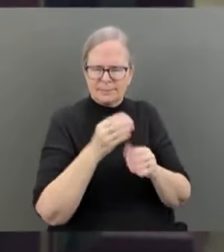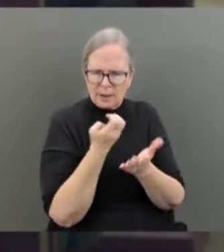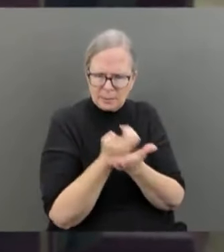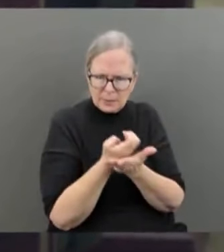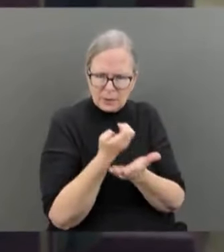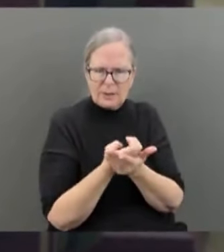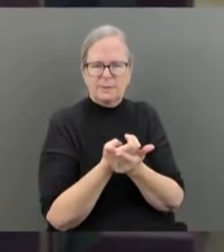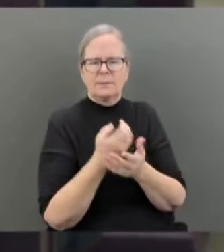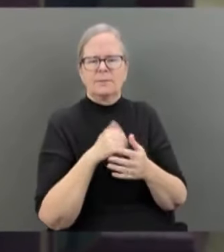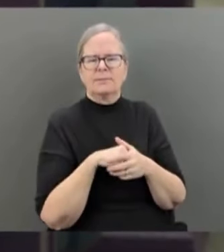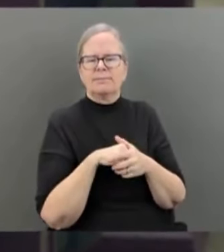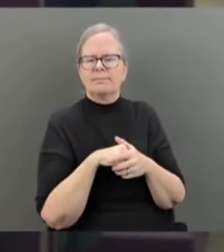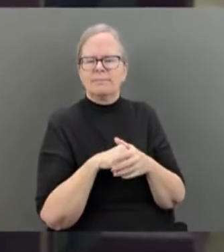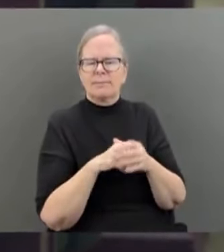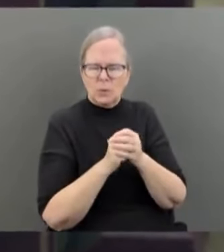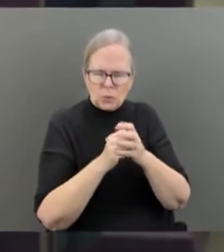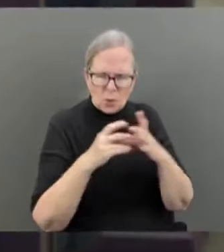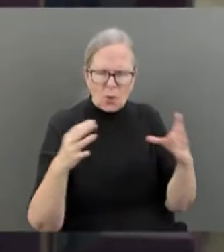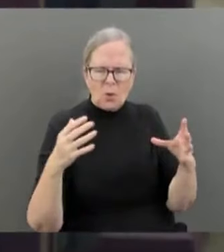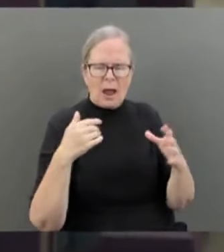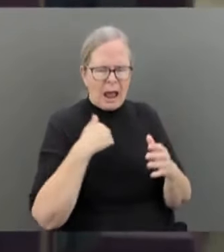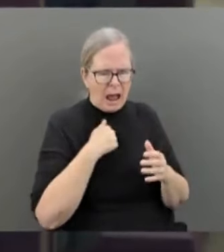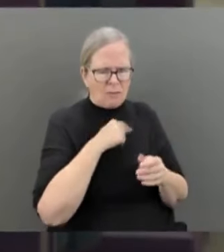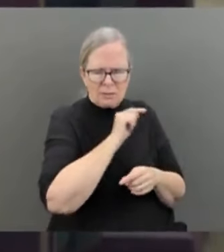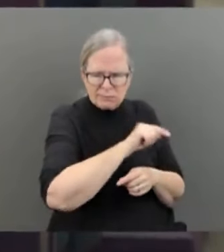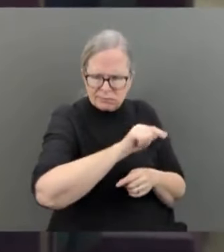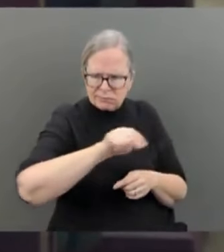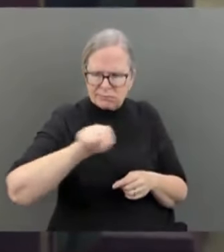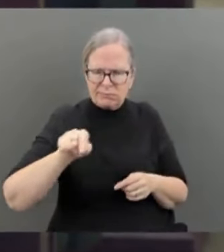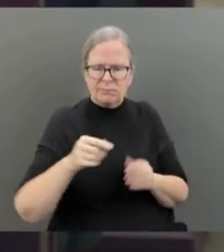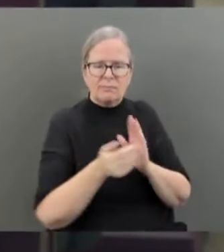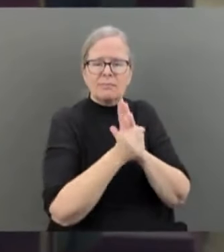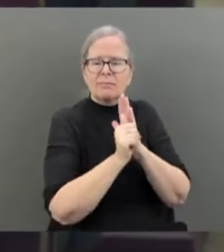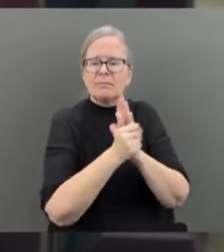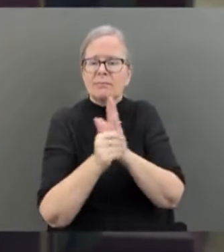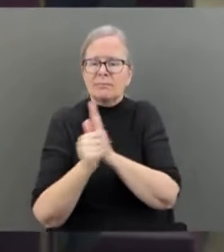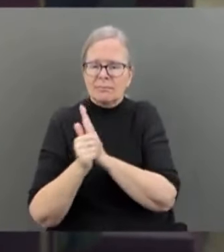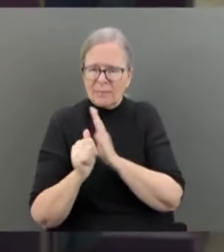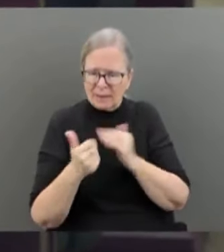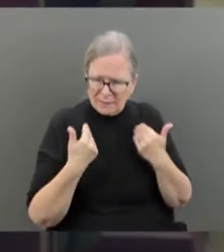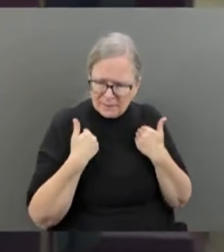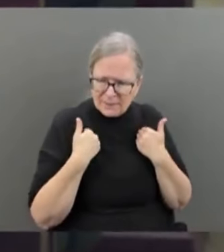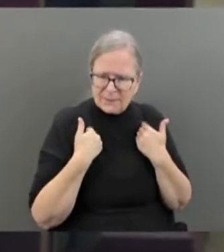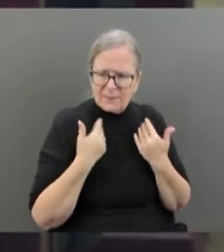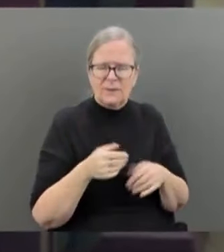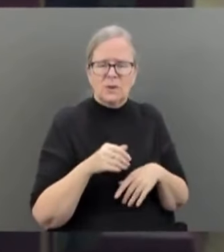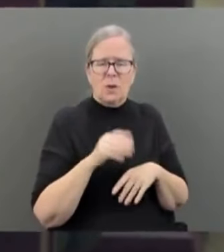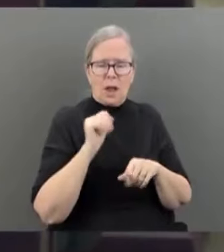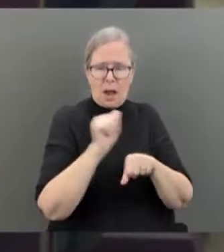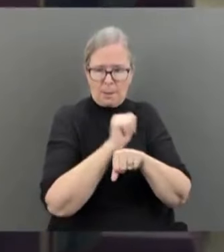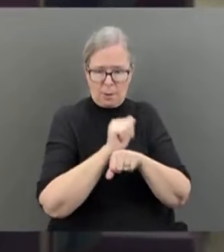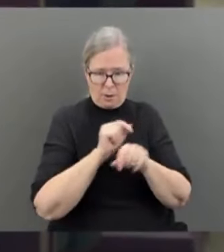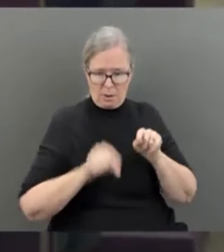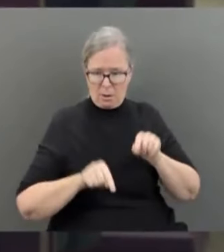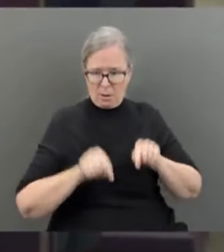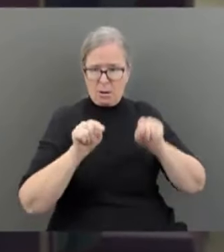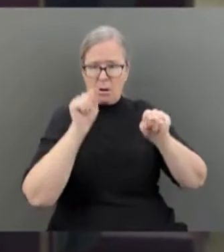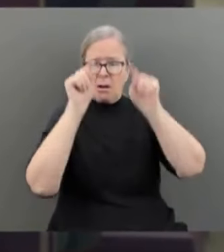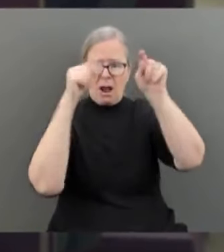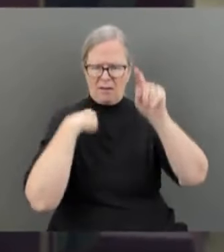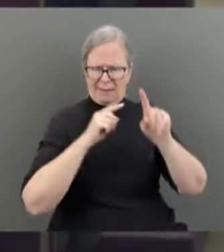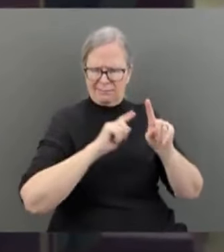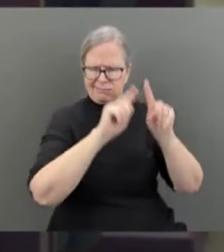programs available in over 60 communities across Alberta. Mr. Speaker, with our continued leadership in job creation and